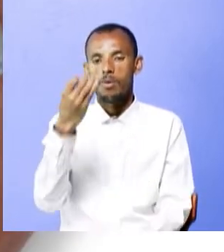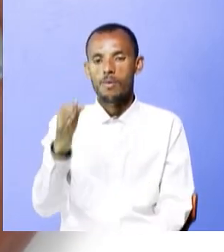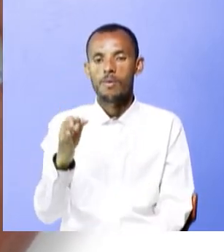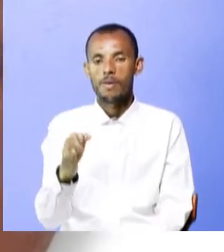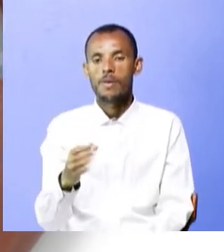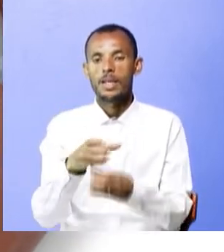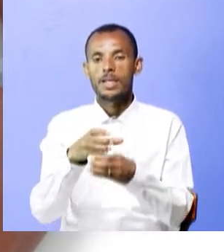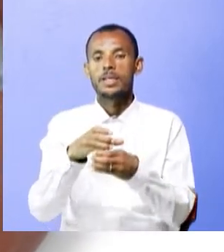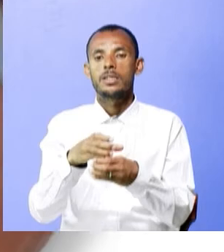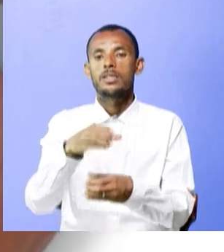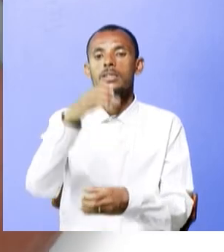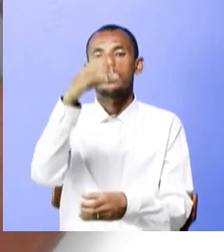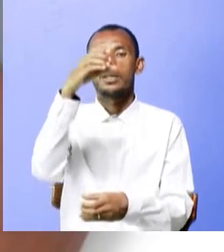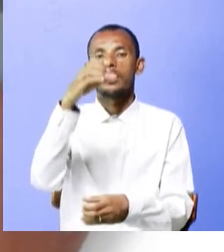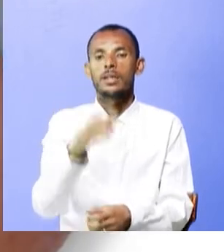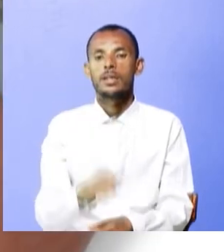the cylinder.